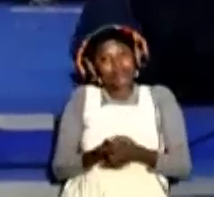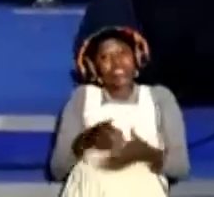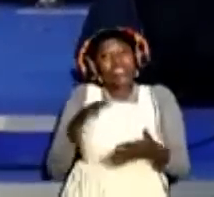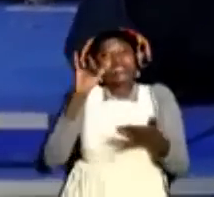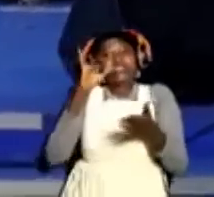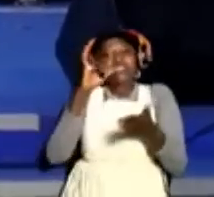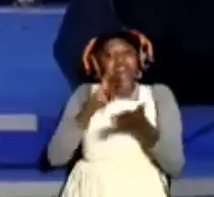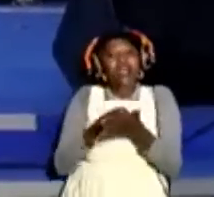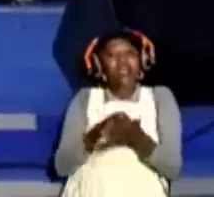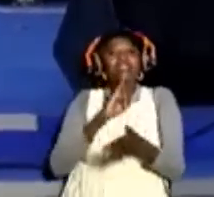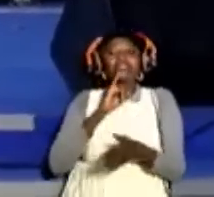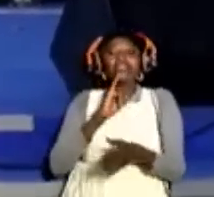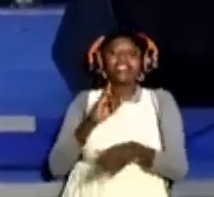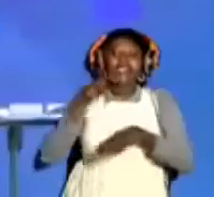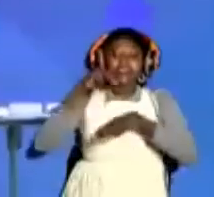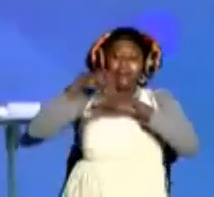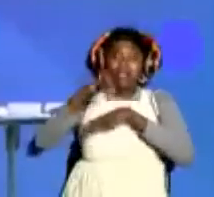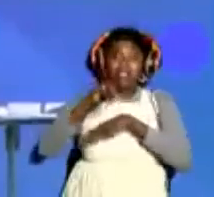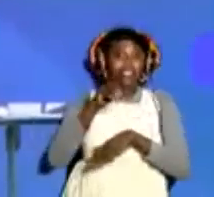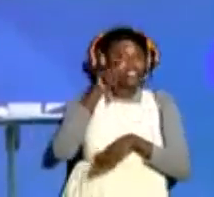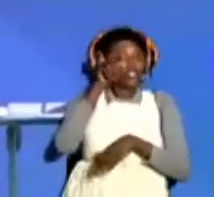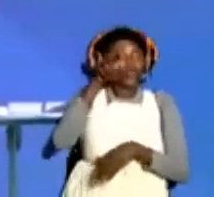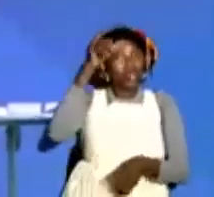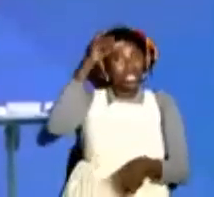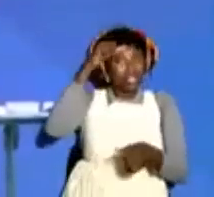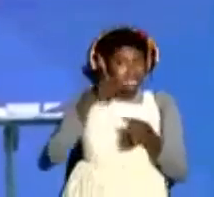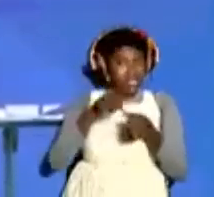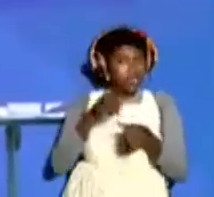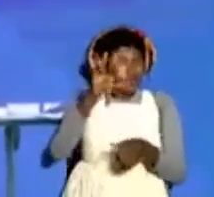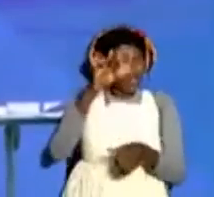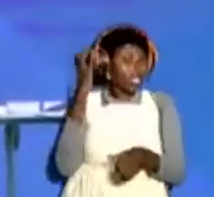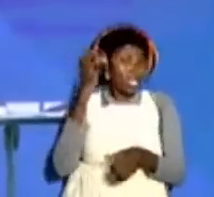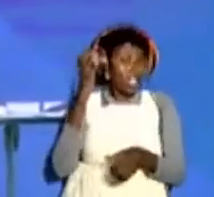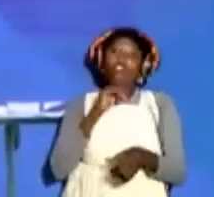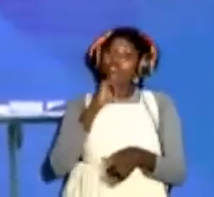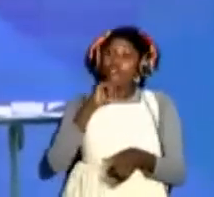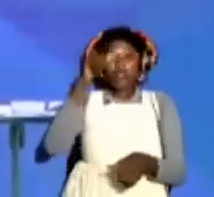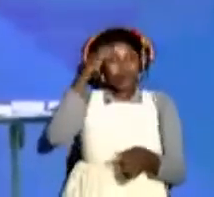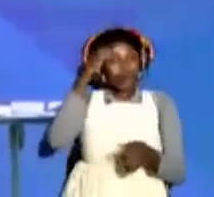This is a message you will hear once and you can't remember again.